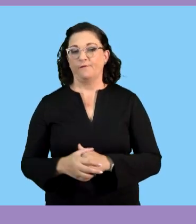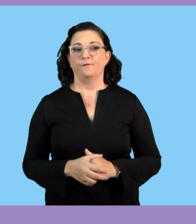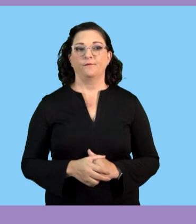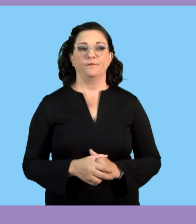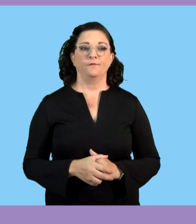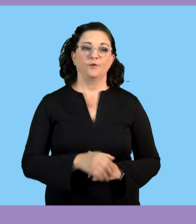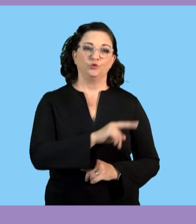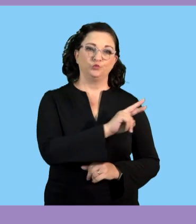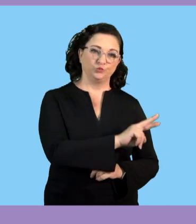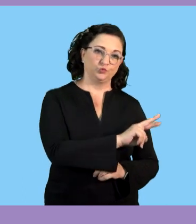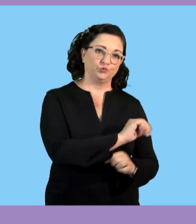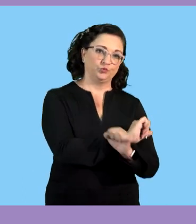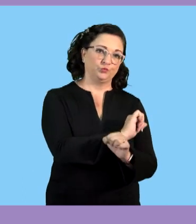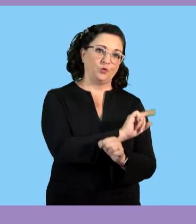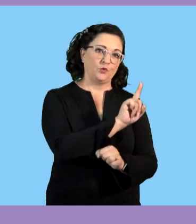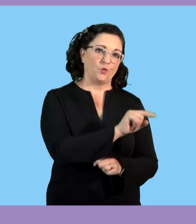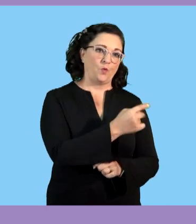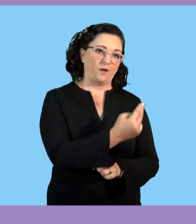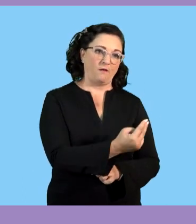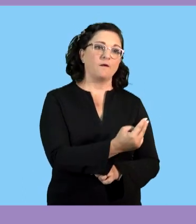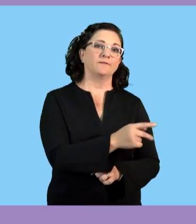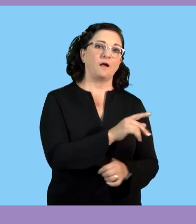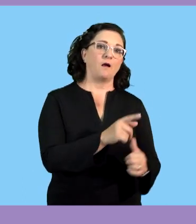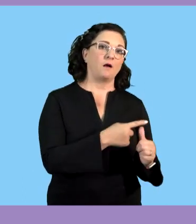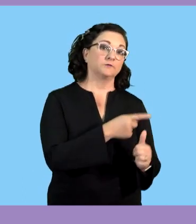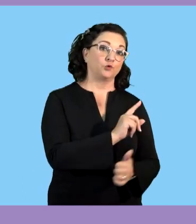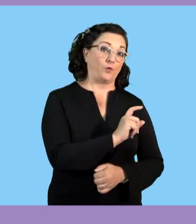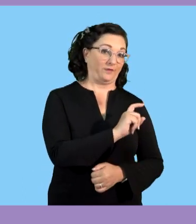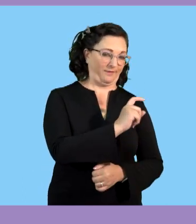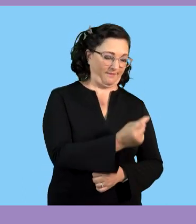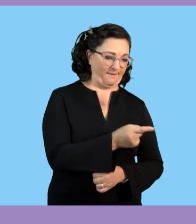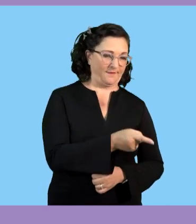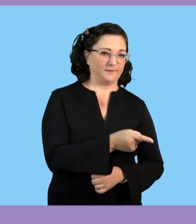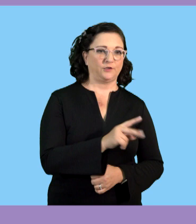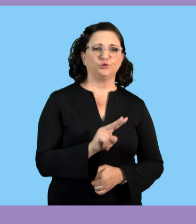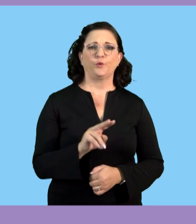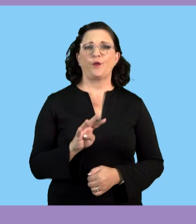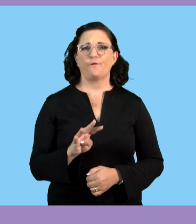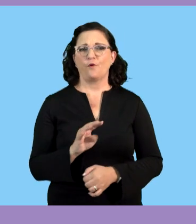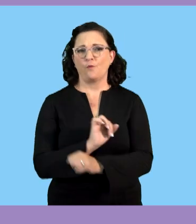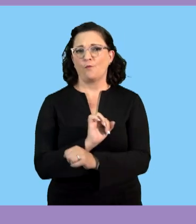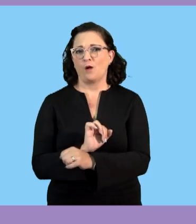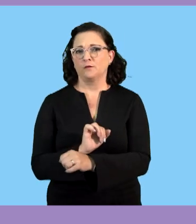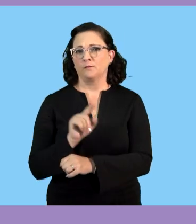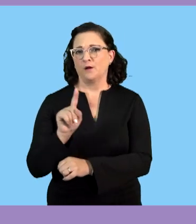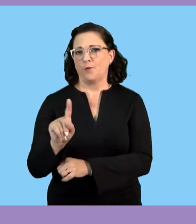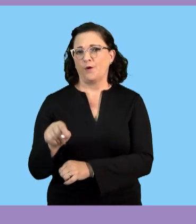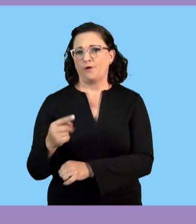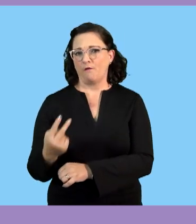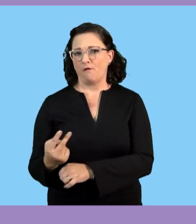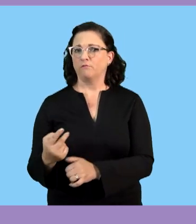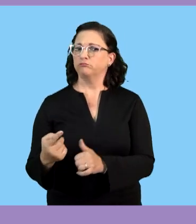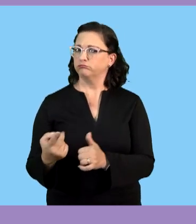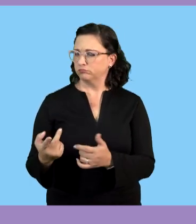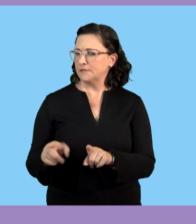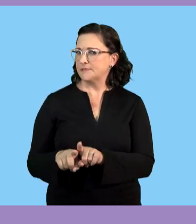1/2. Now 2 multiplied by 1/2 is going to give us x, and 24 multiplied by 1/2 is the same as 24